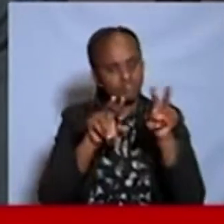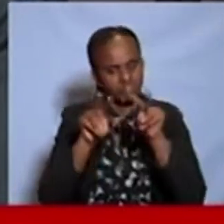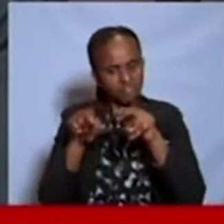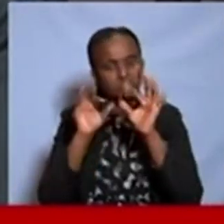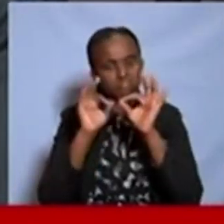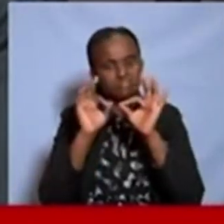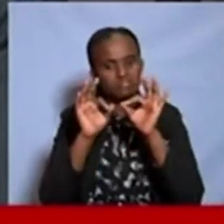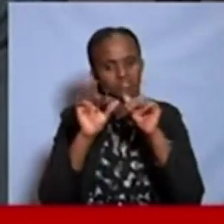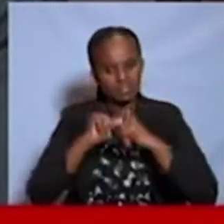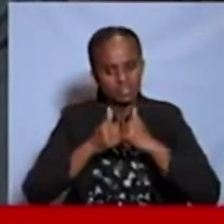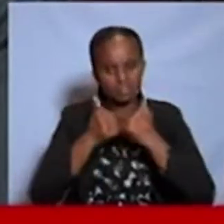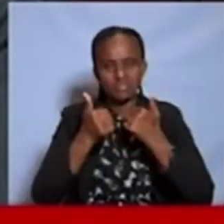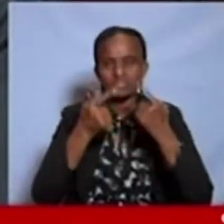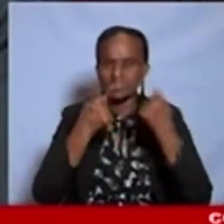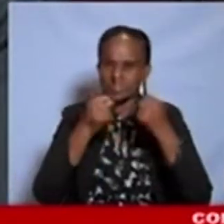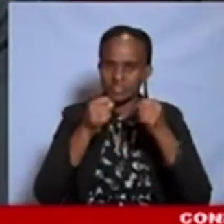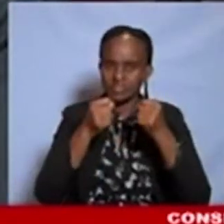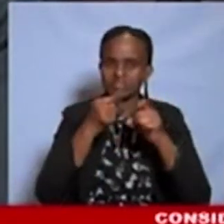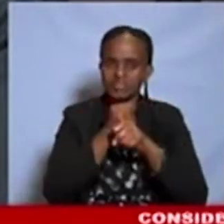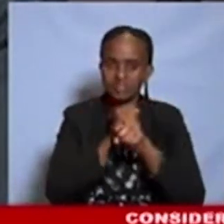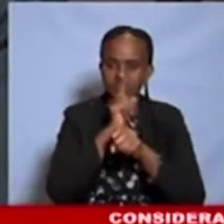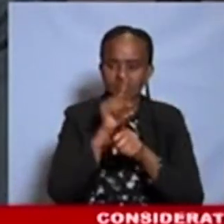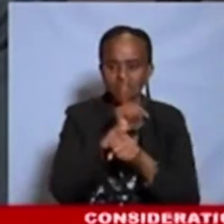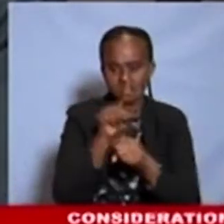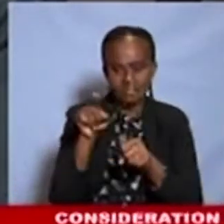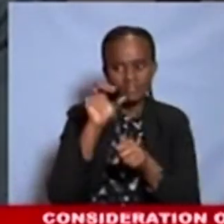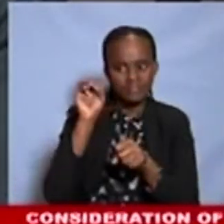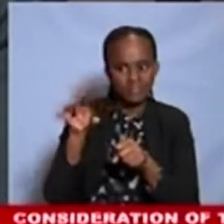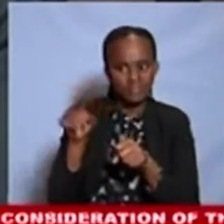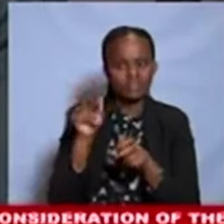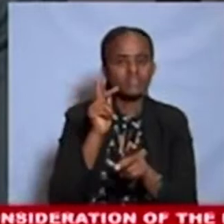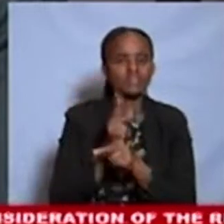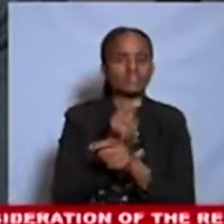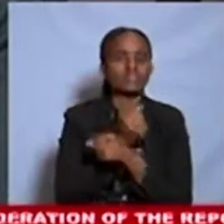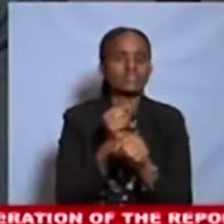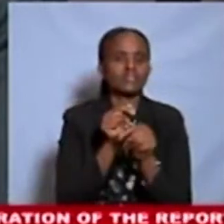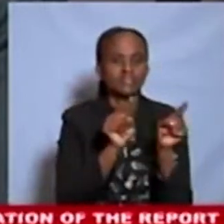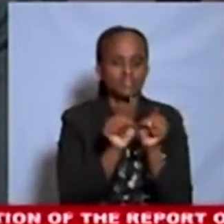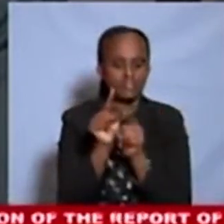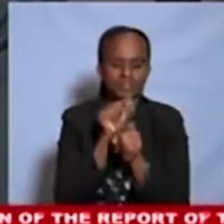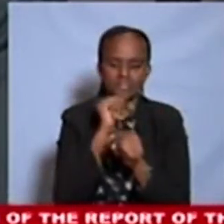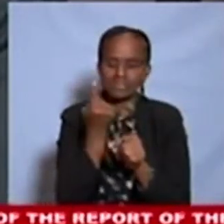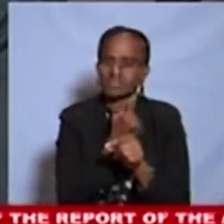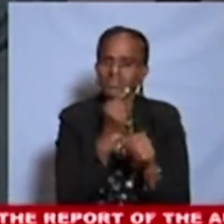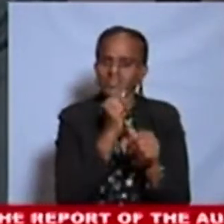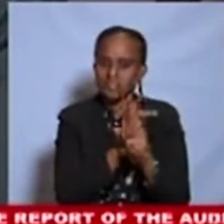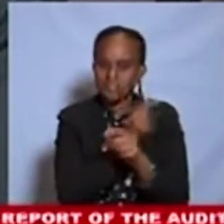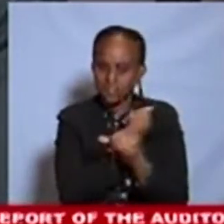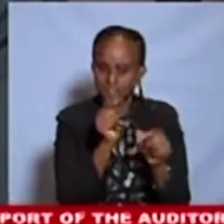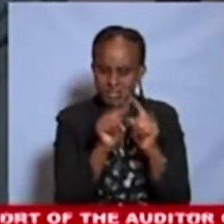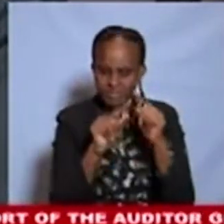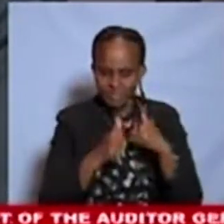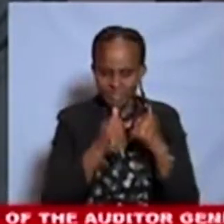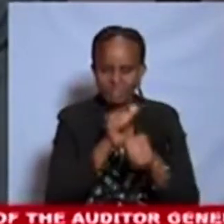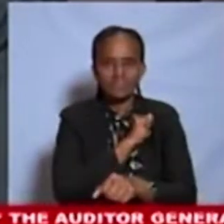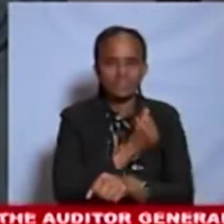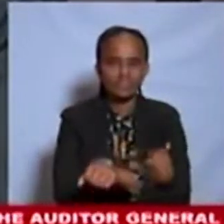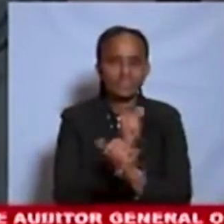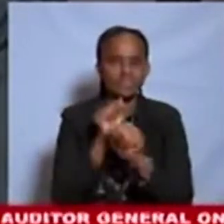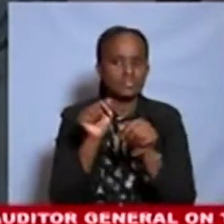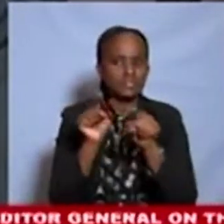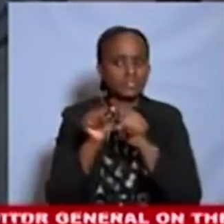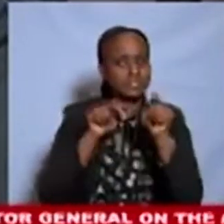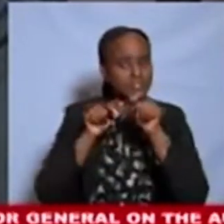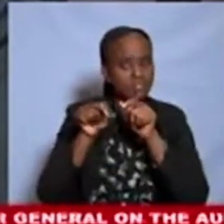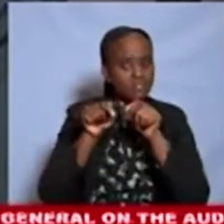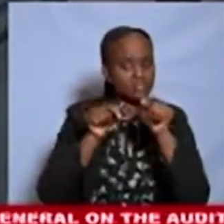and we are making strides so that that dump site is secured, and also not only secured, but we get authority to run it